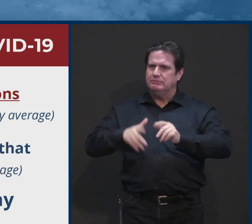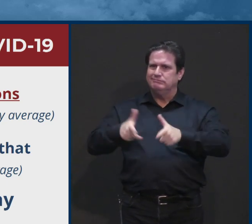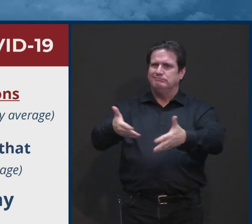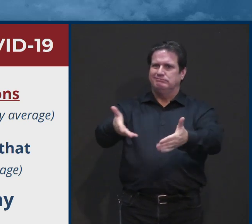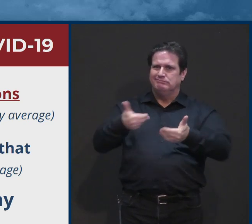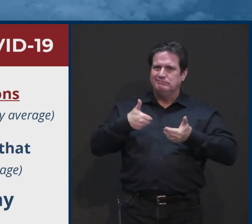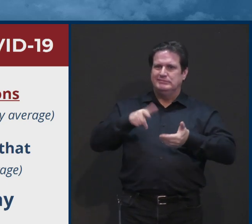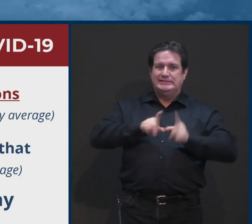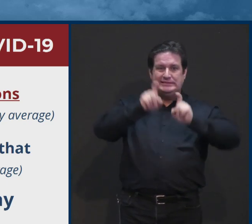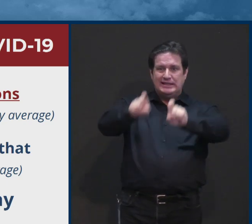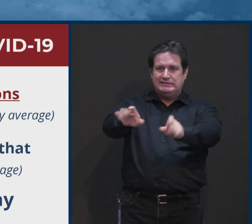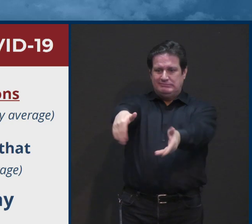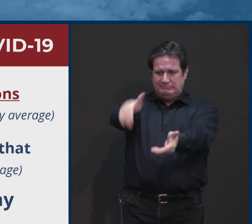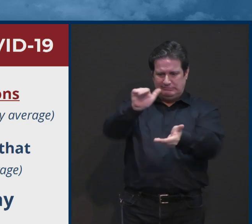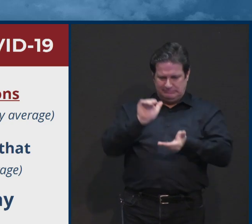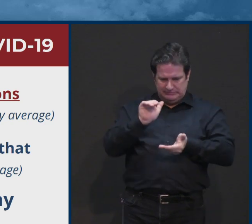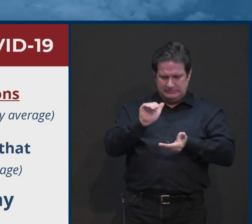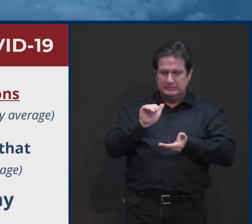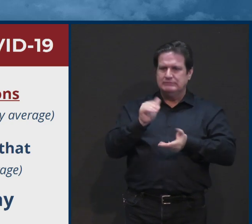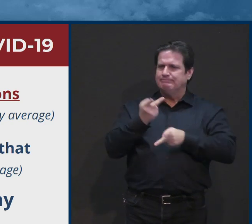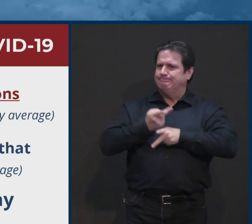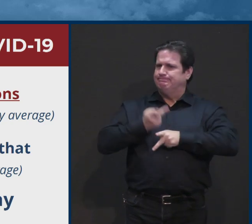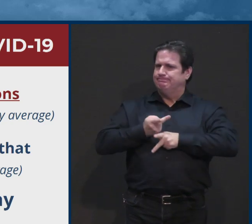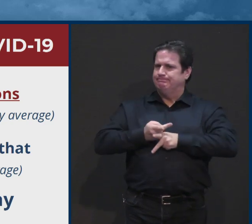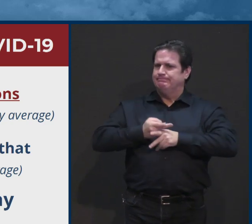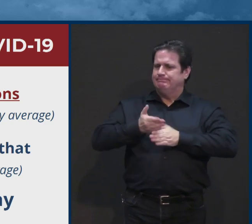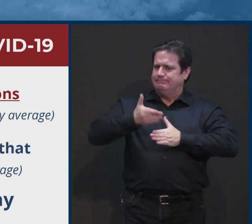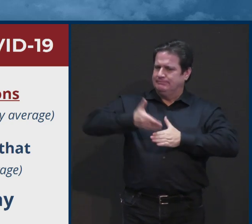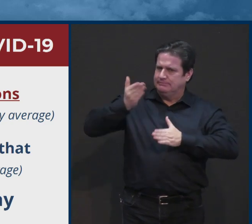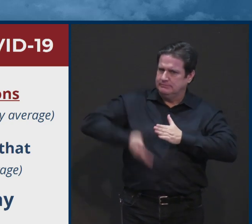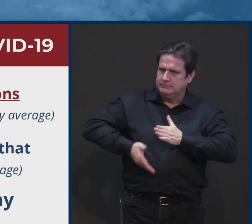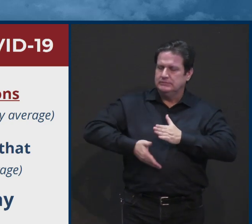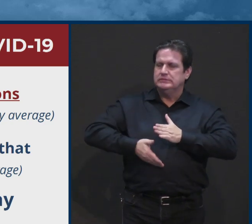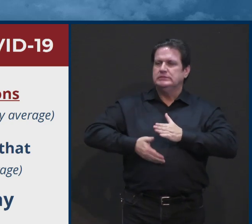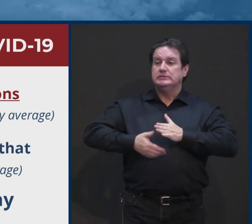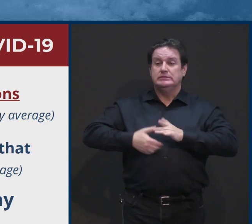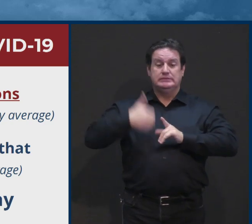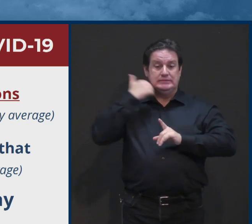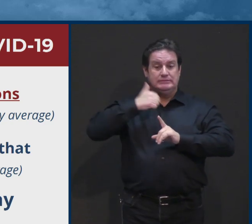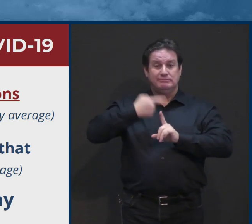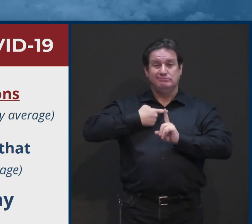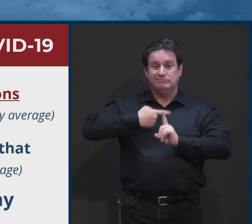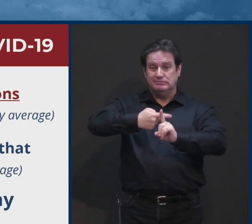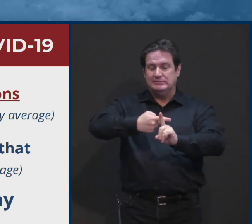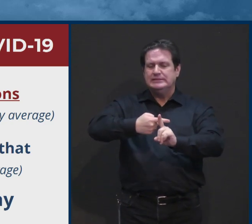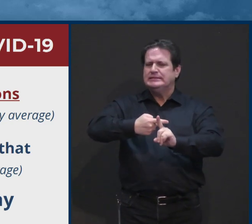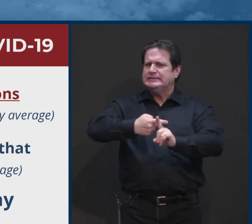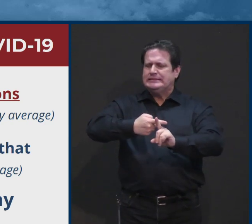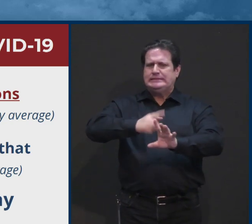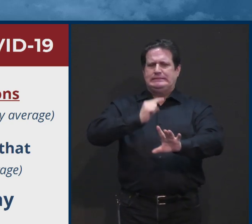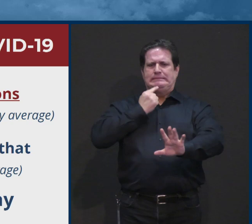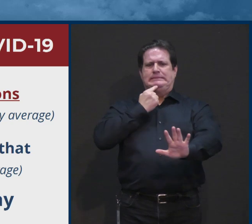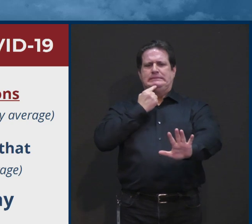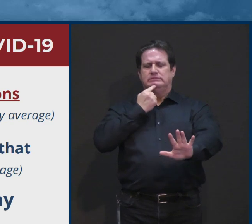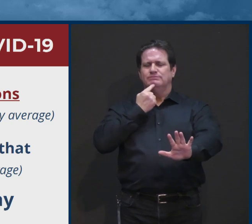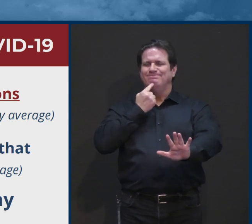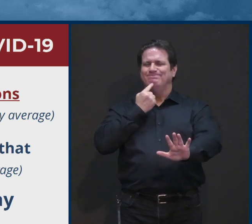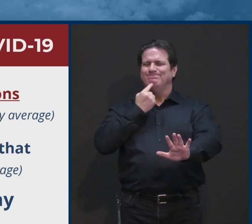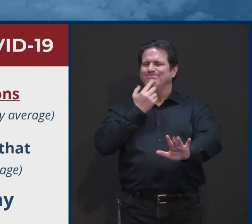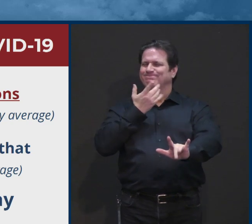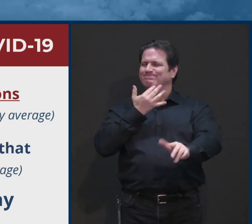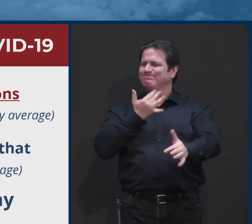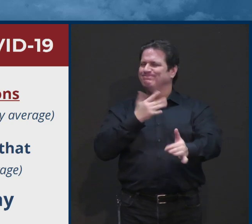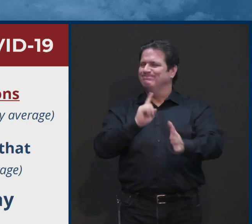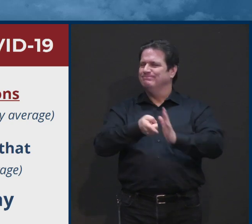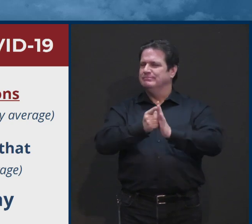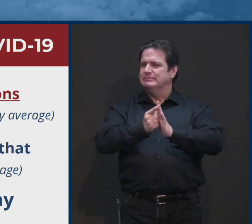that come in on a given day. And so it could, if you just look at the daily positives, it could scare you a little bit or make